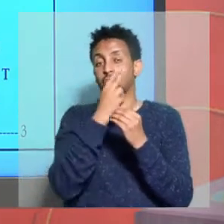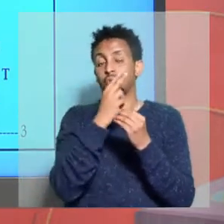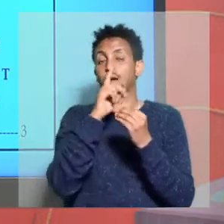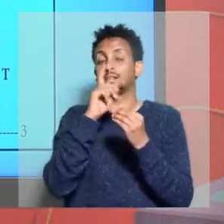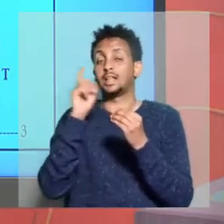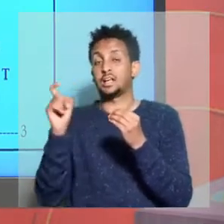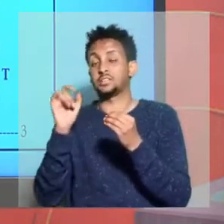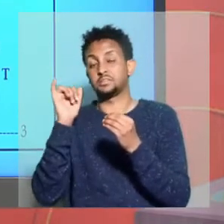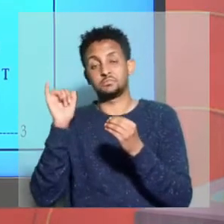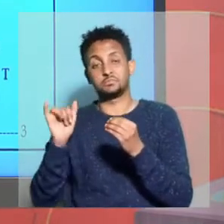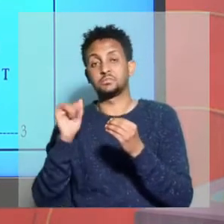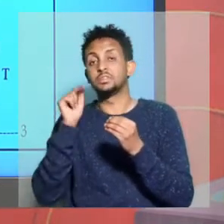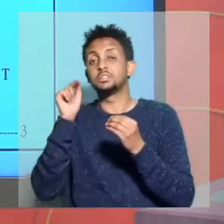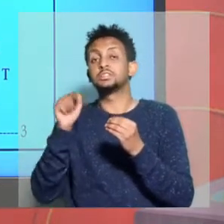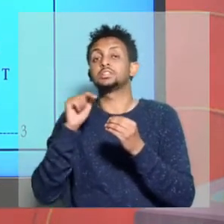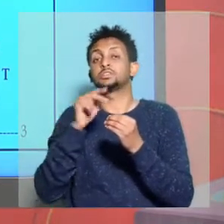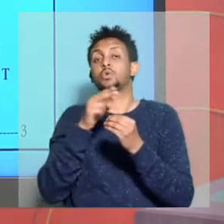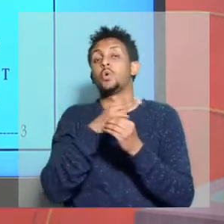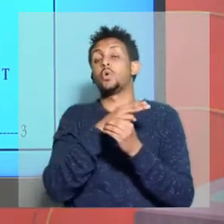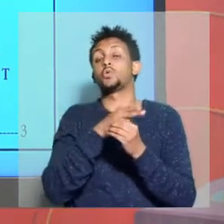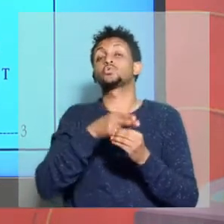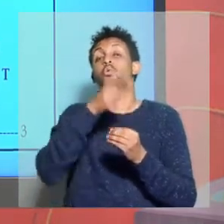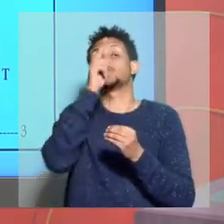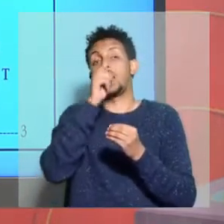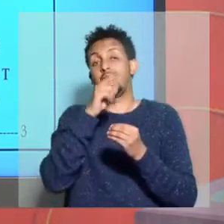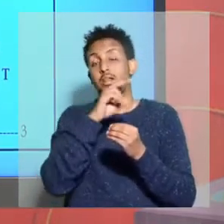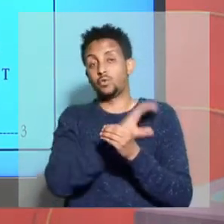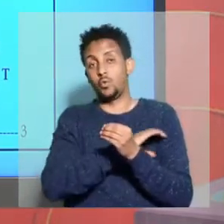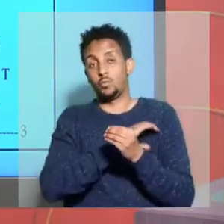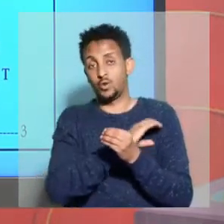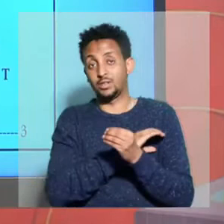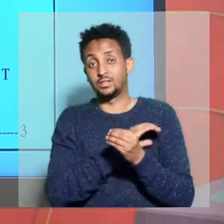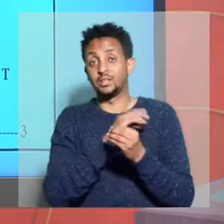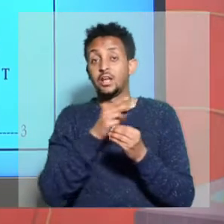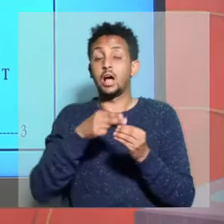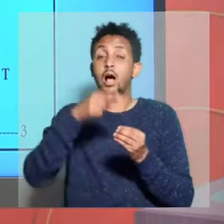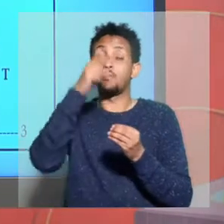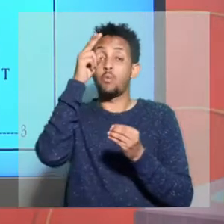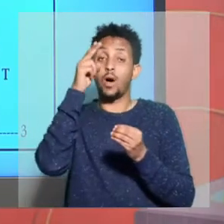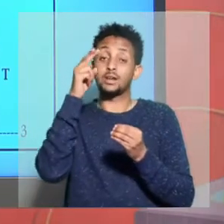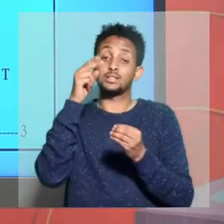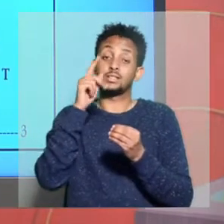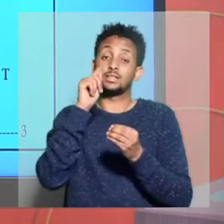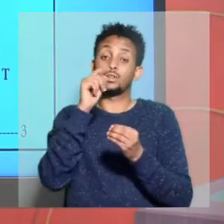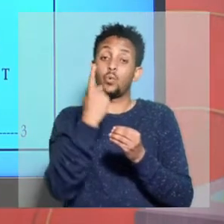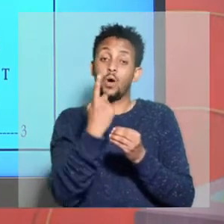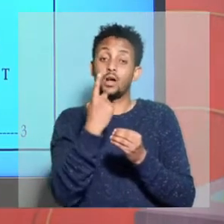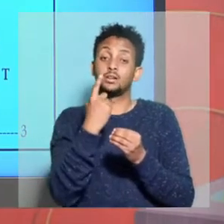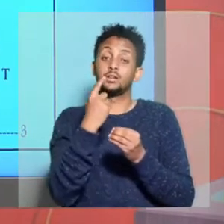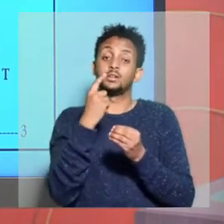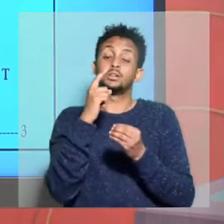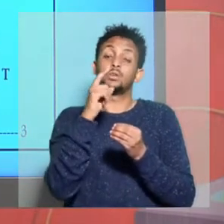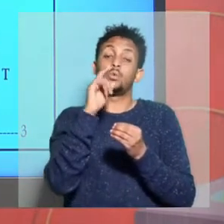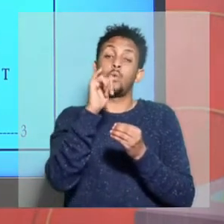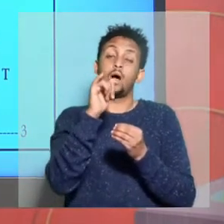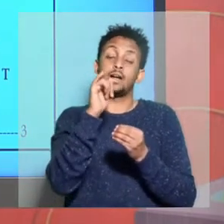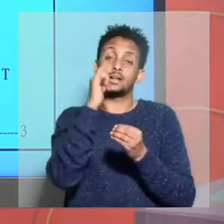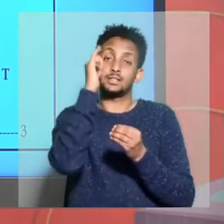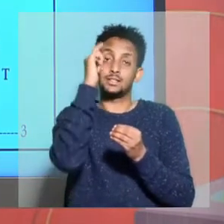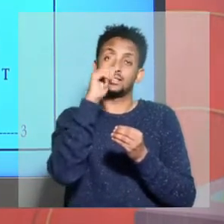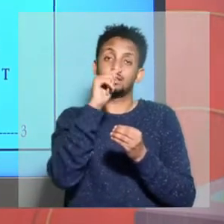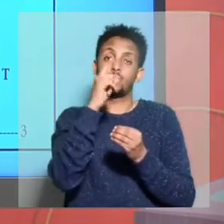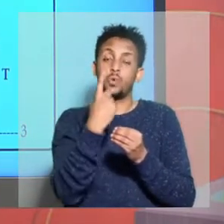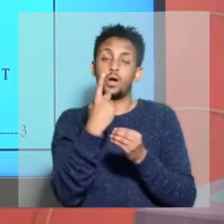along the x. These are the horizontal components. And the upward components are T1 along the y-axis